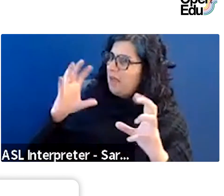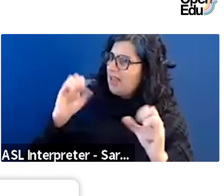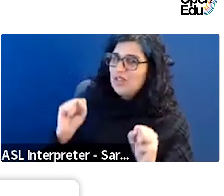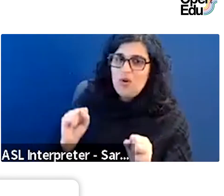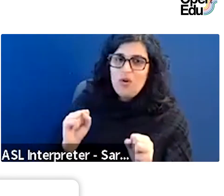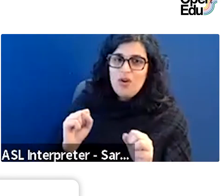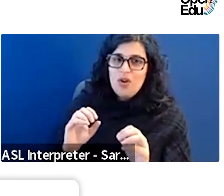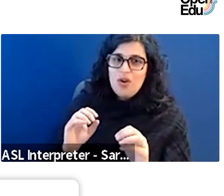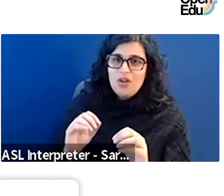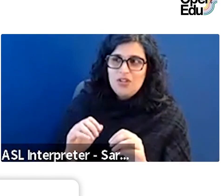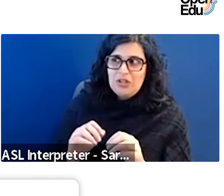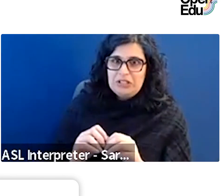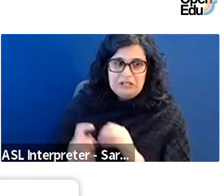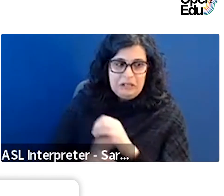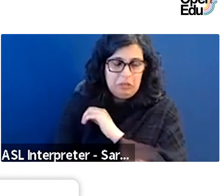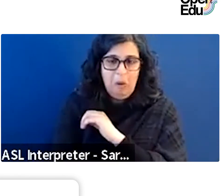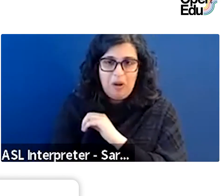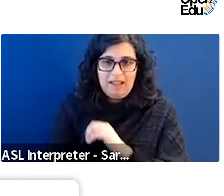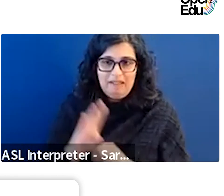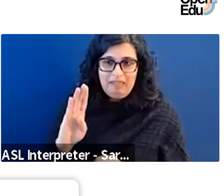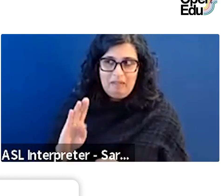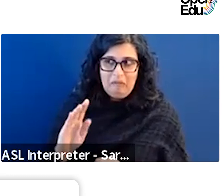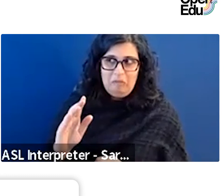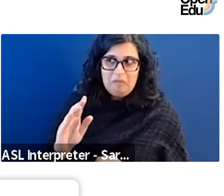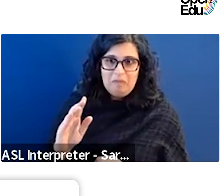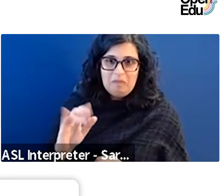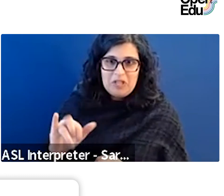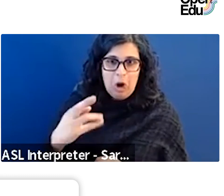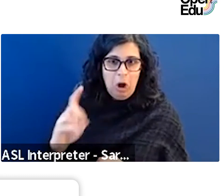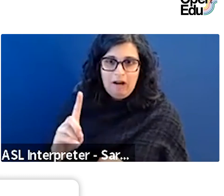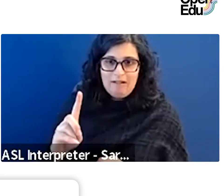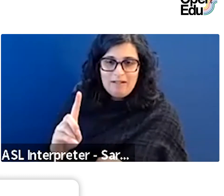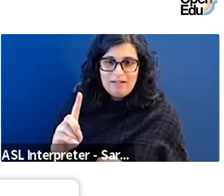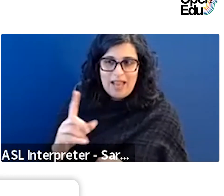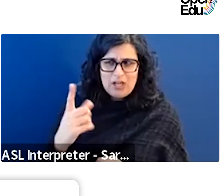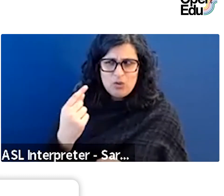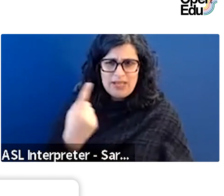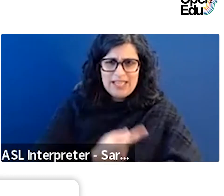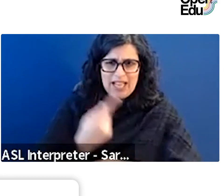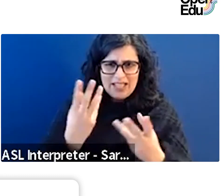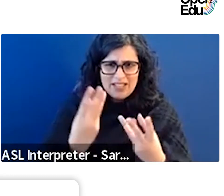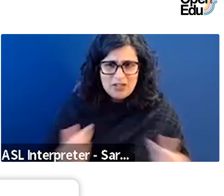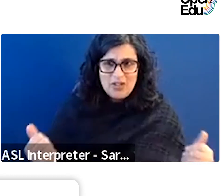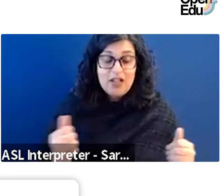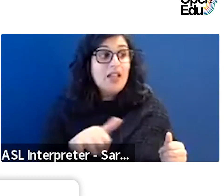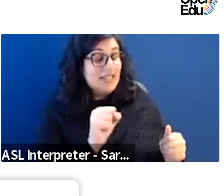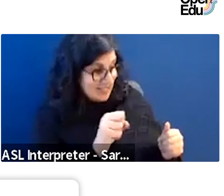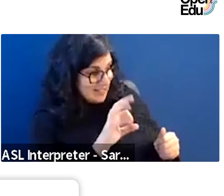put it in the backyard and then in 20 days it's gone. And it fertilizes and improves soil quality.